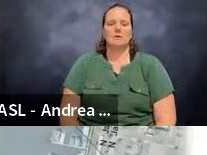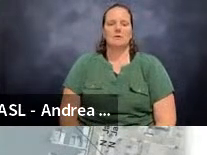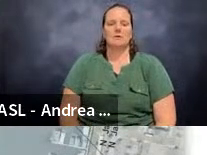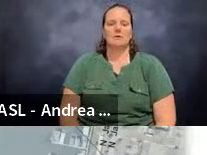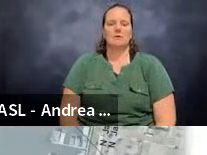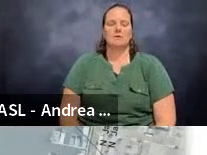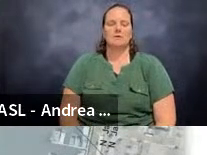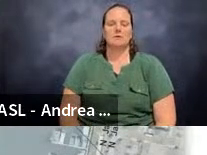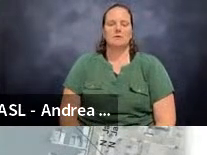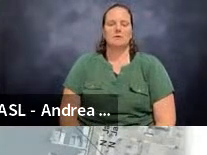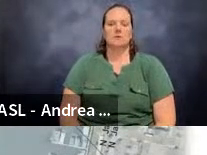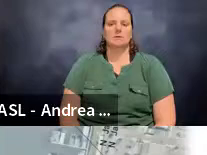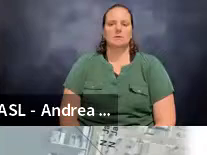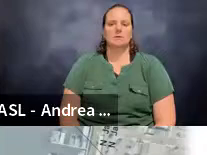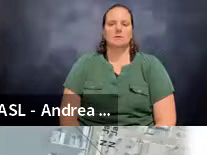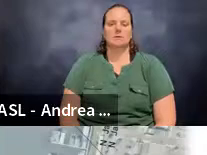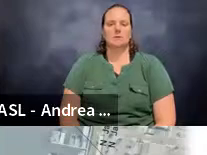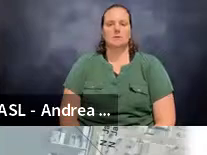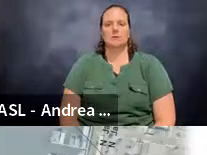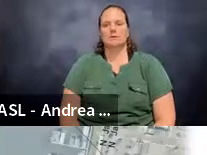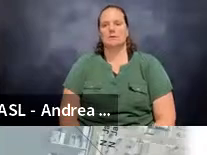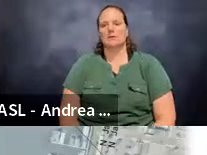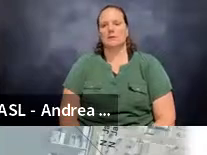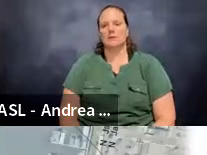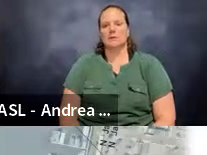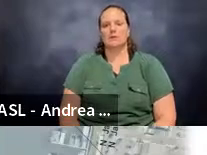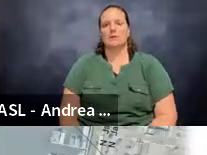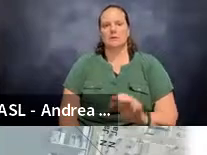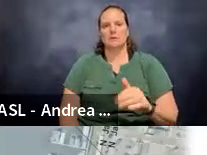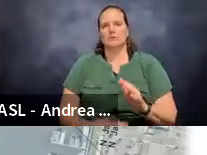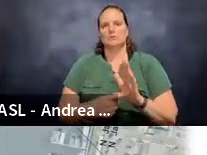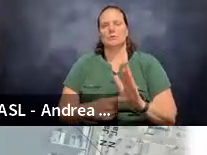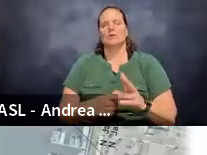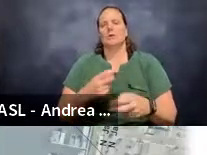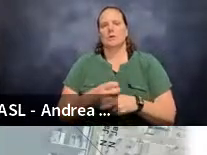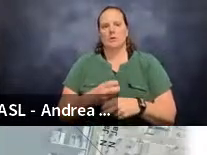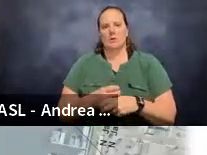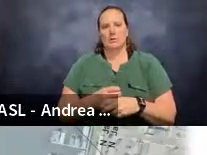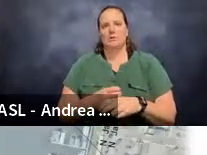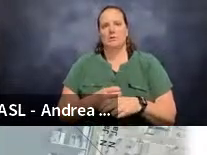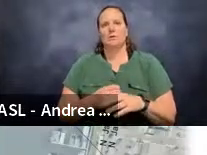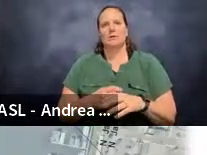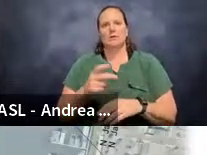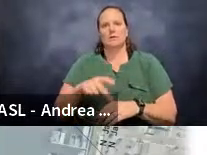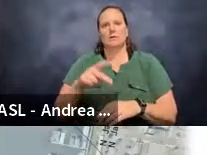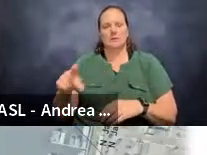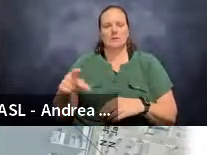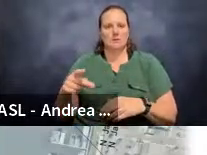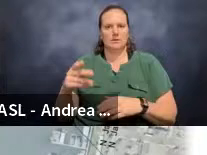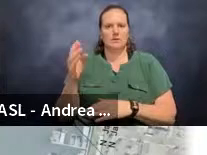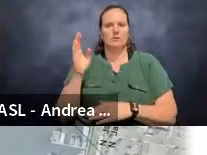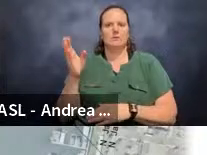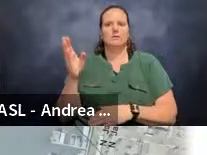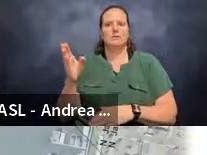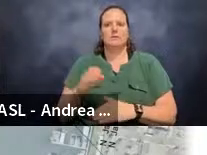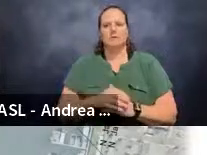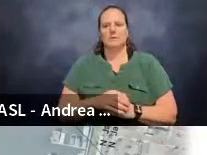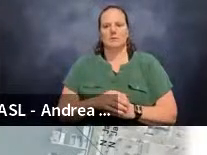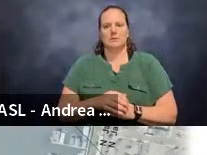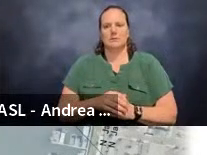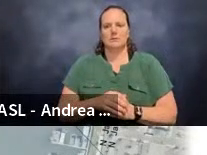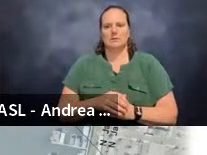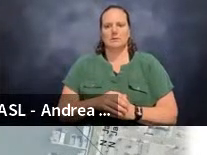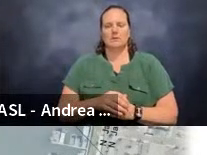So roll plots are very hard to show in a PowerPoint presentation. It's a big area. It's 5 miles that we're trying to show. So